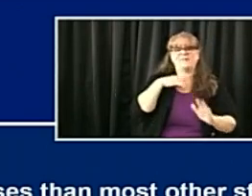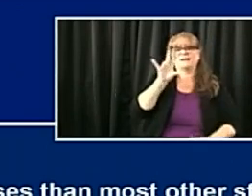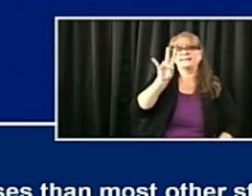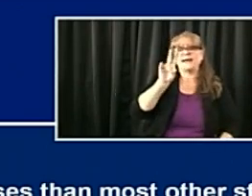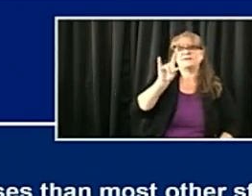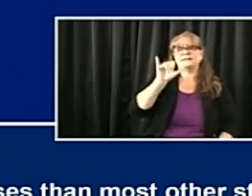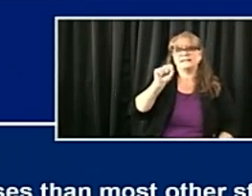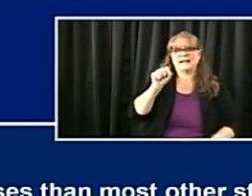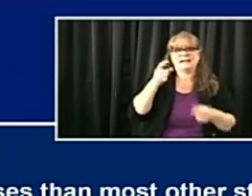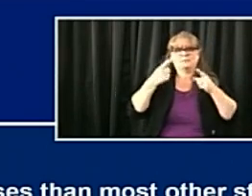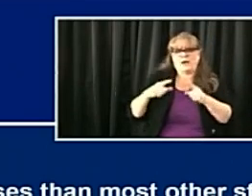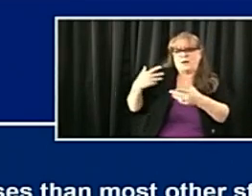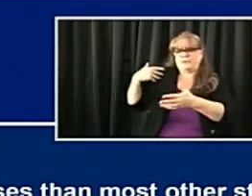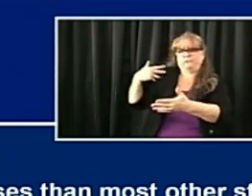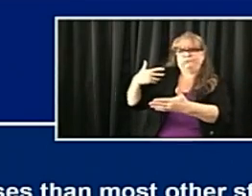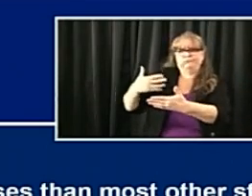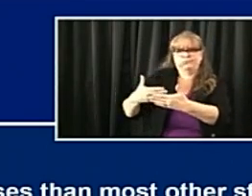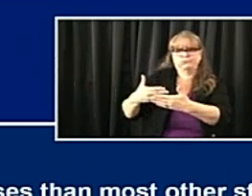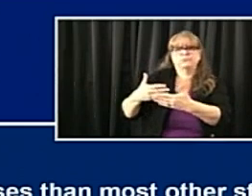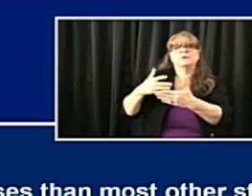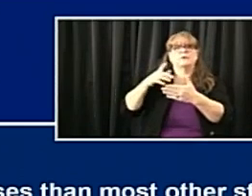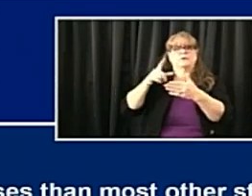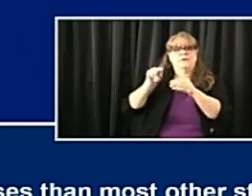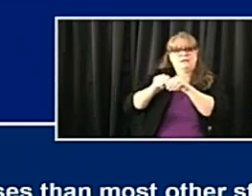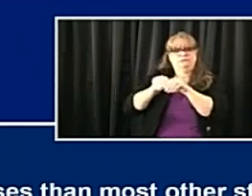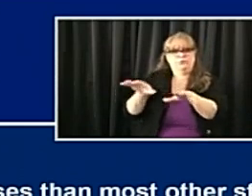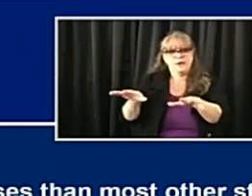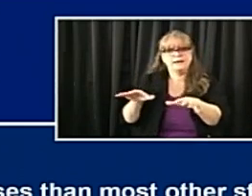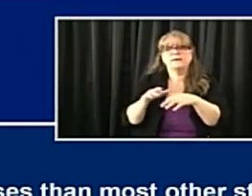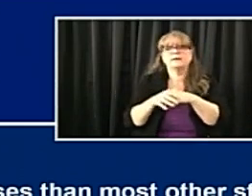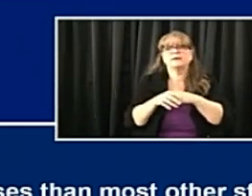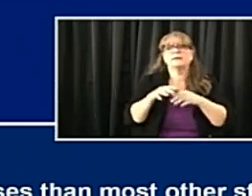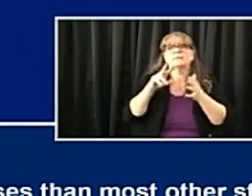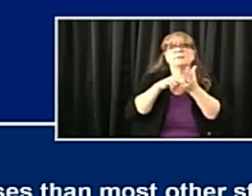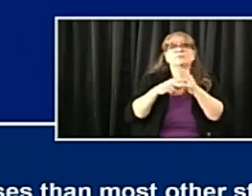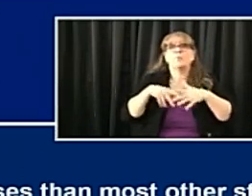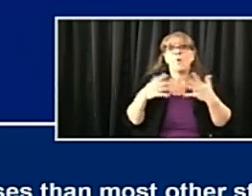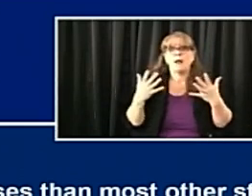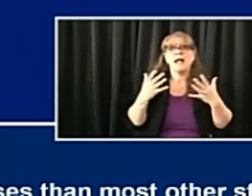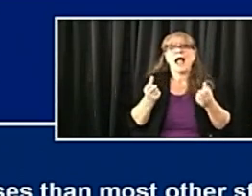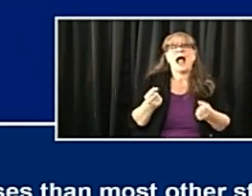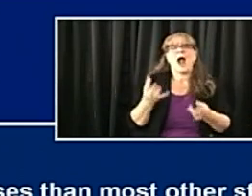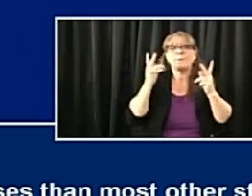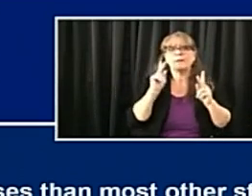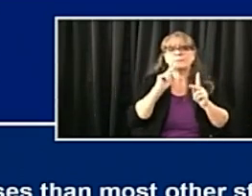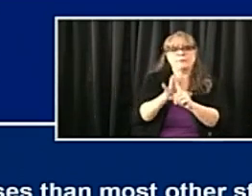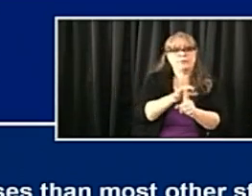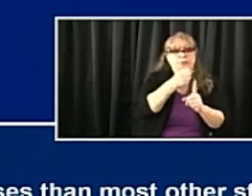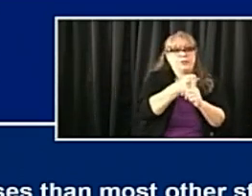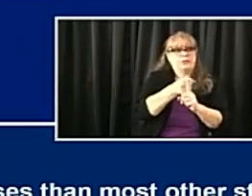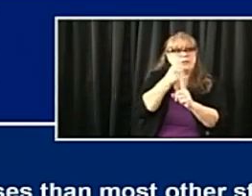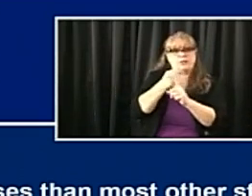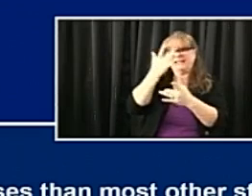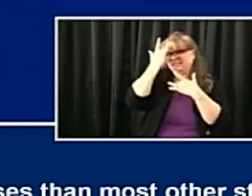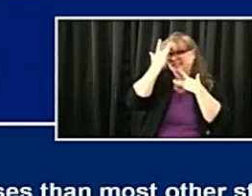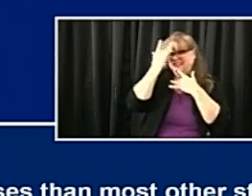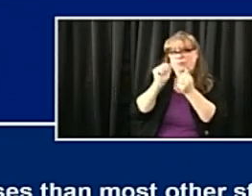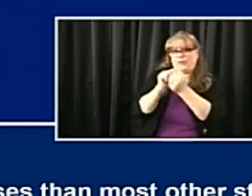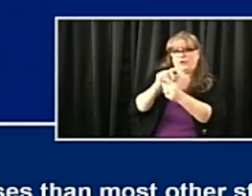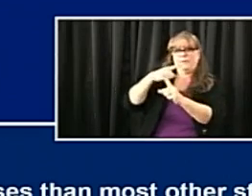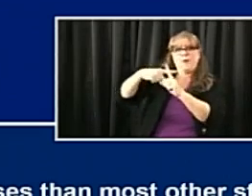disease. So how many cases occurred per population over the last 7 days. And what you can see here is that Colorado is obviously doing quite